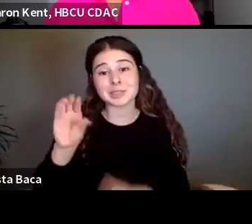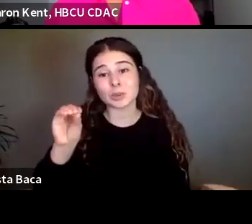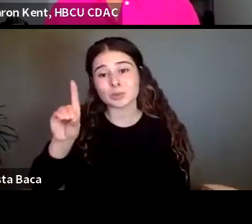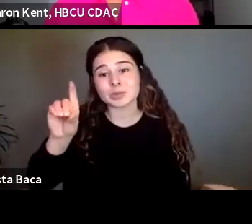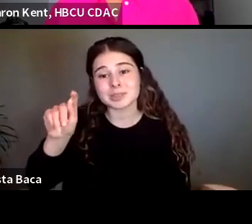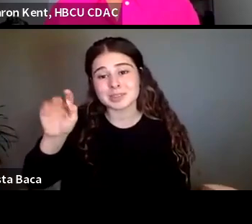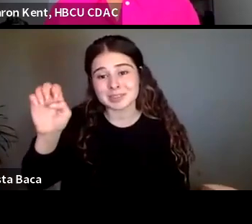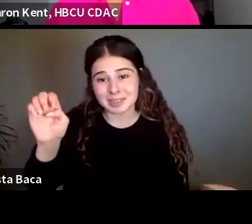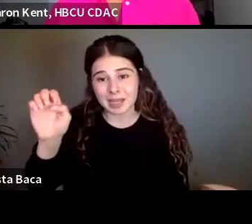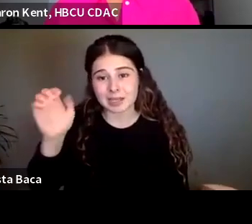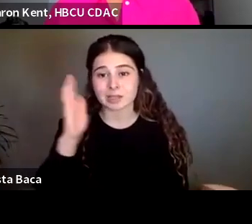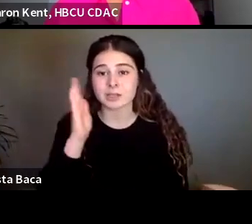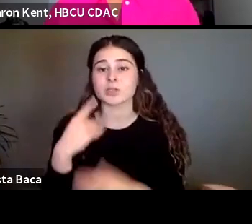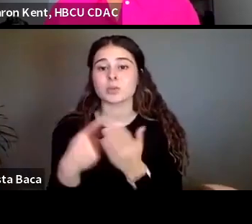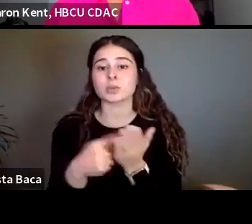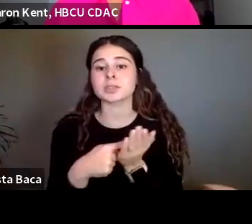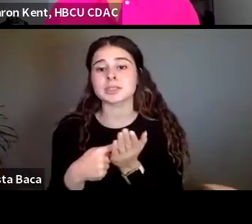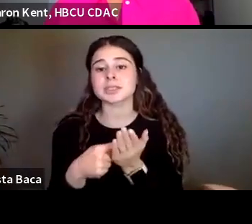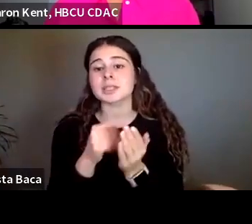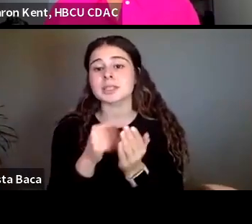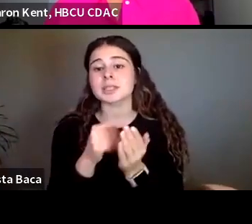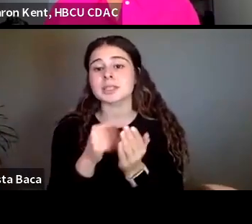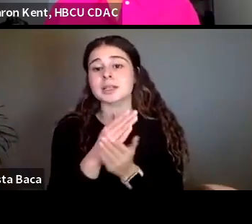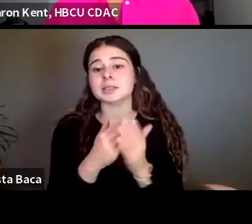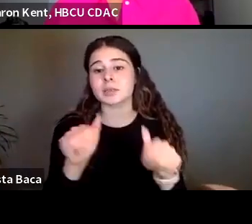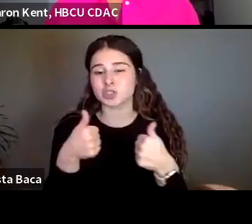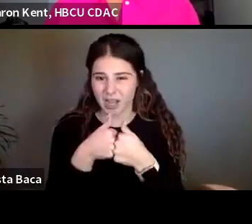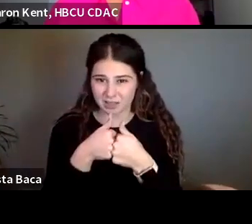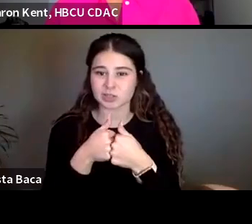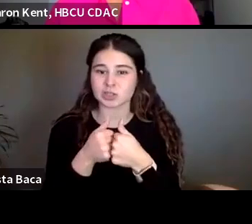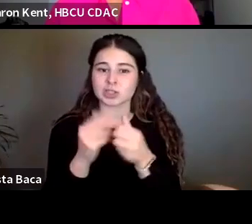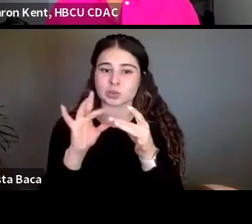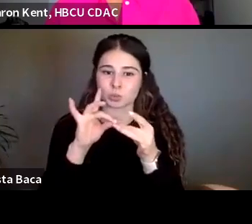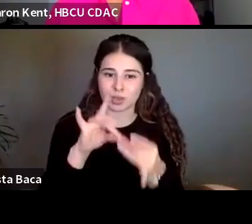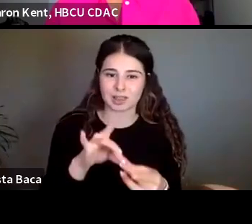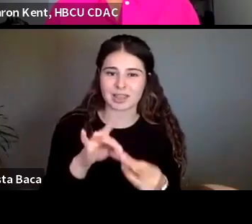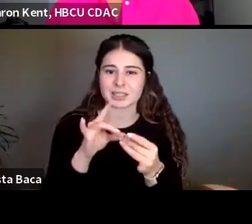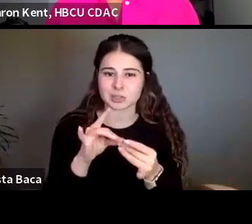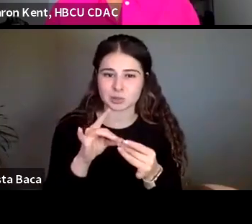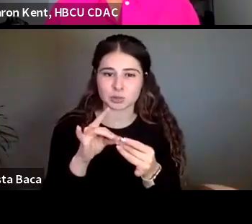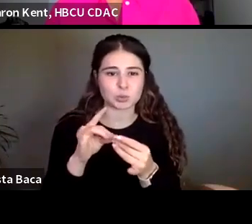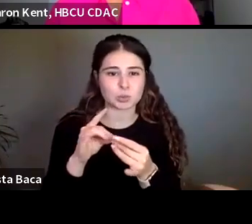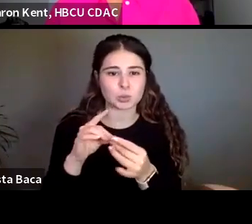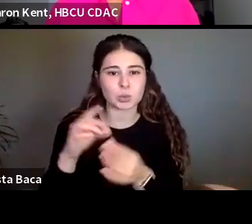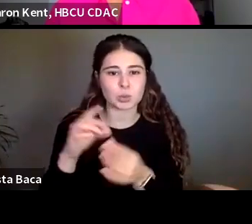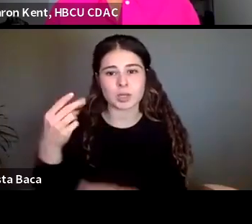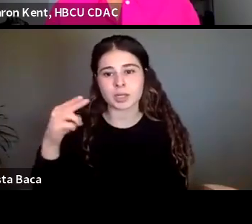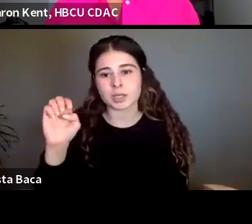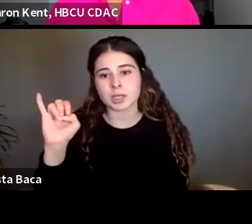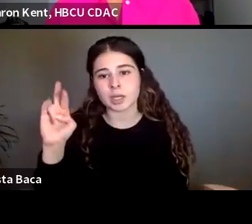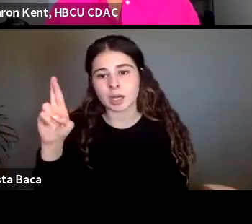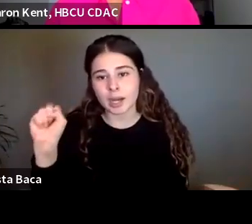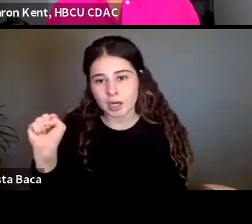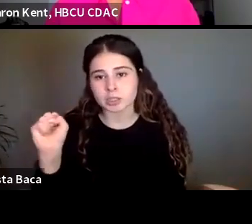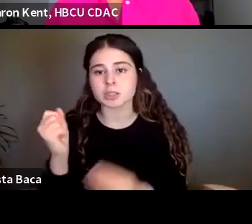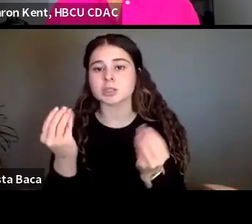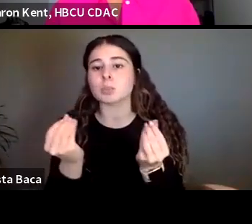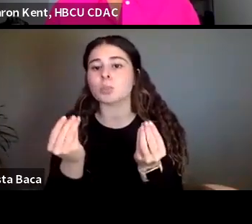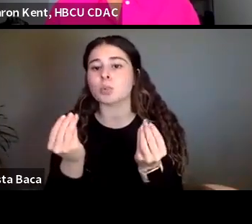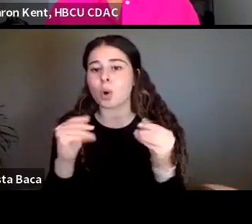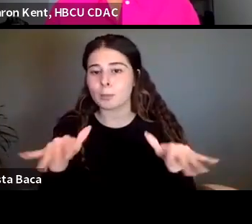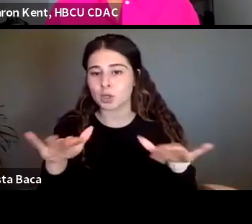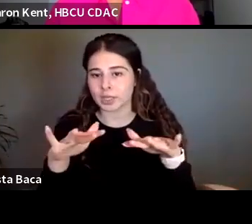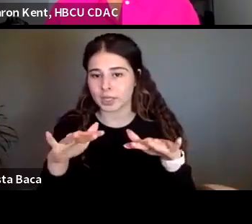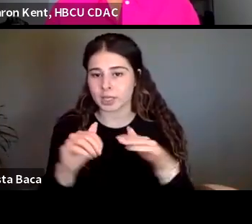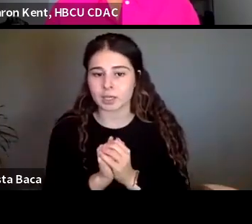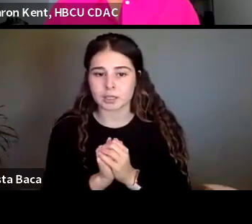with heirs properties. And I must admit, I wasn't aware of the extent to which heirs properties meant it was property that wasn't legally, or